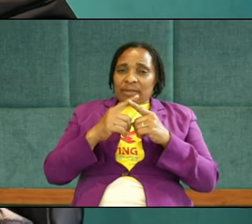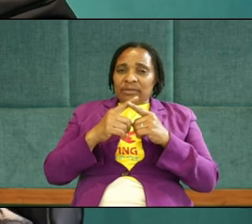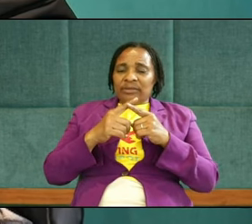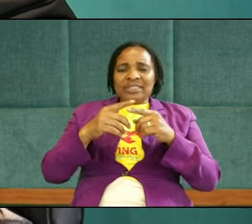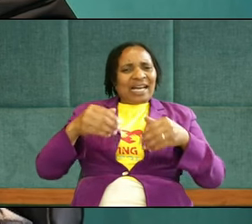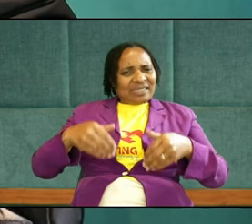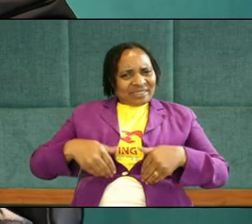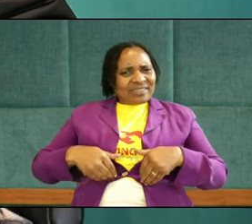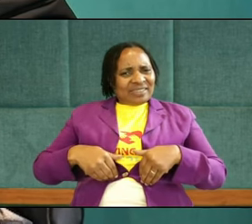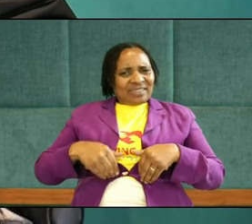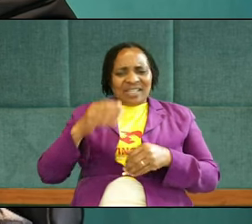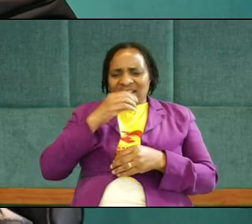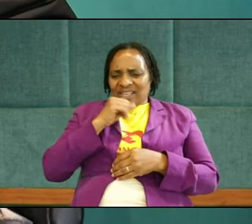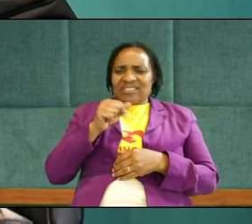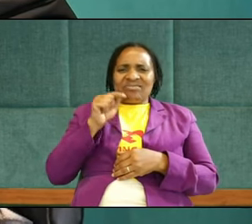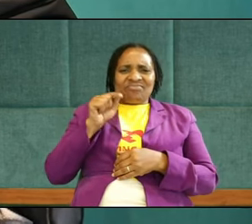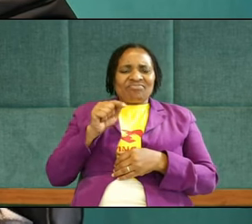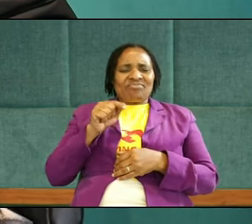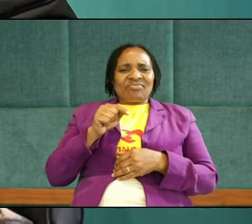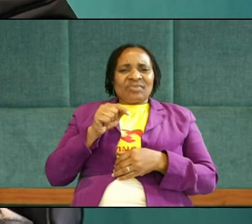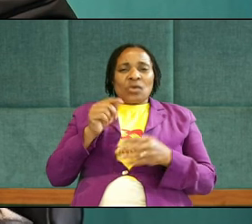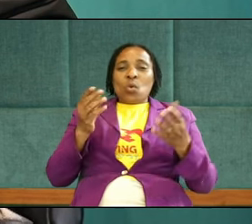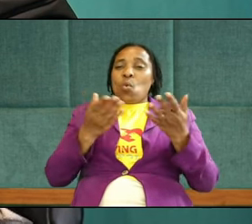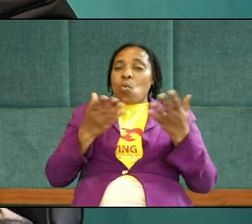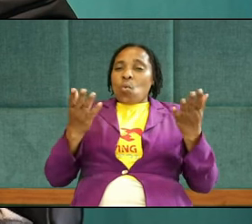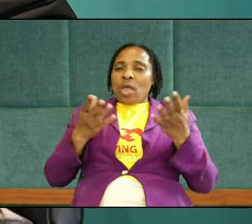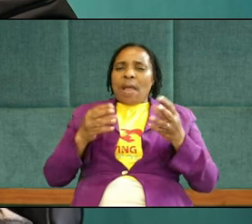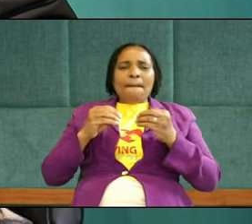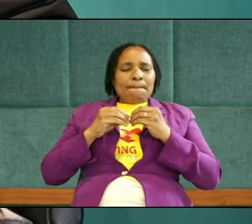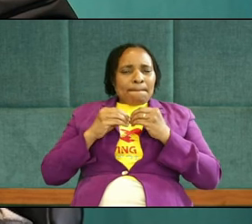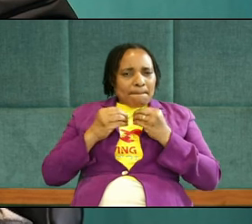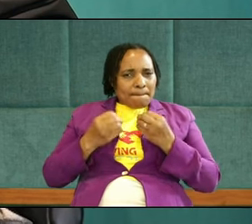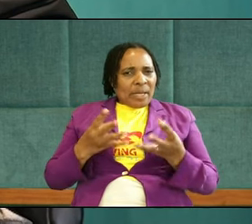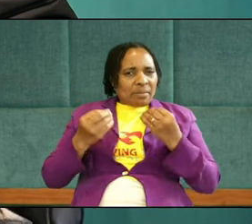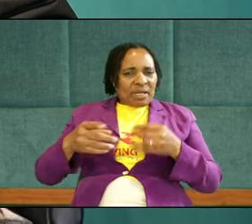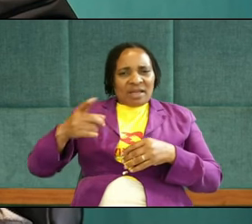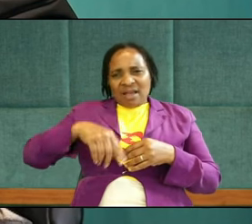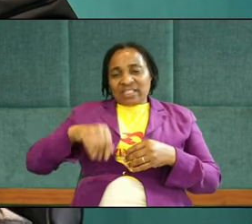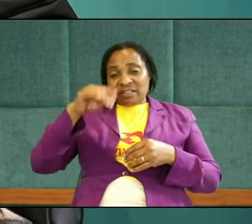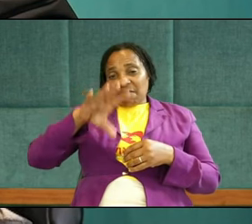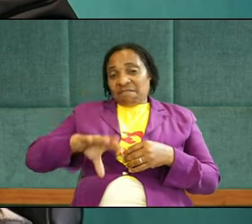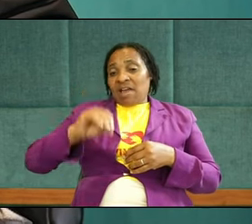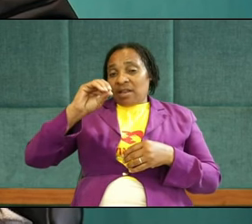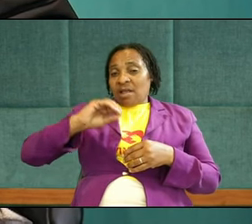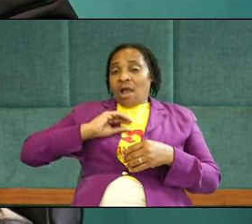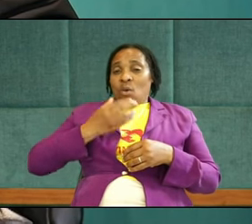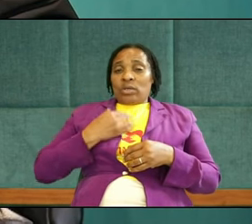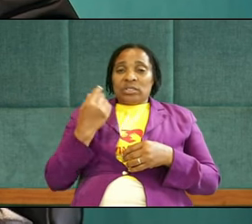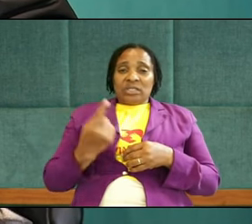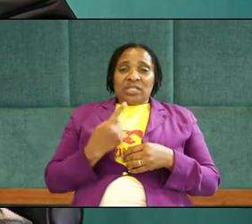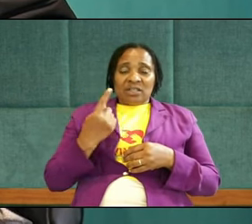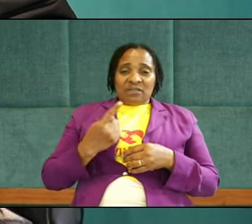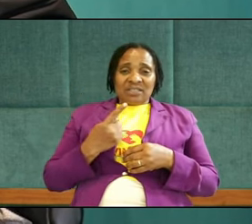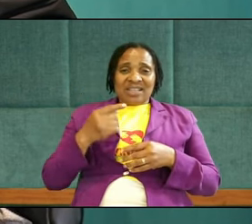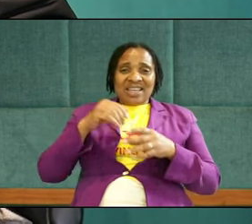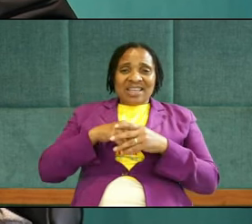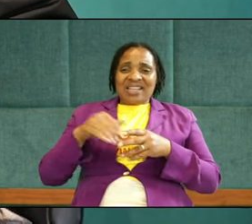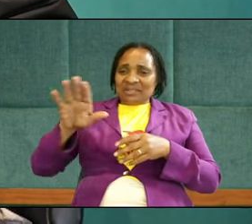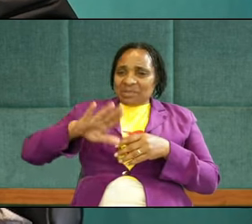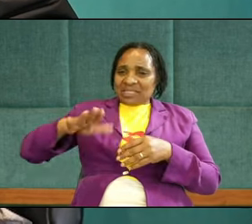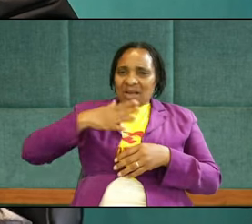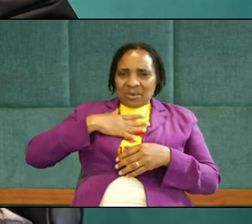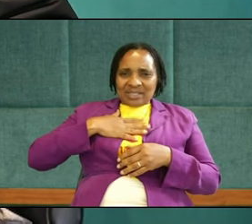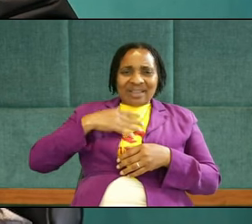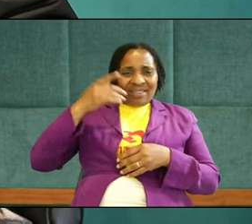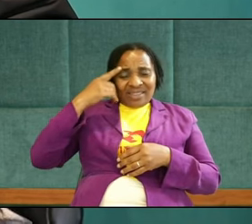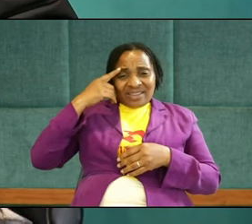A teenage age is where most of us find ourselves in our space and we think